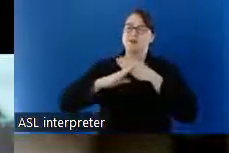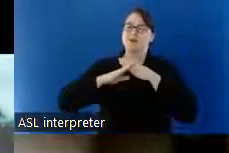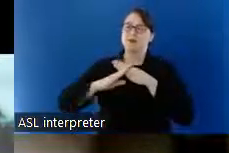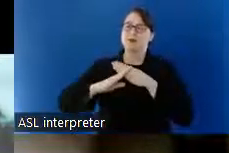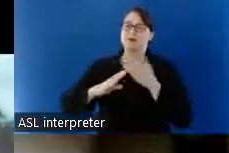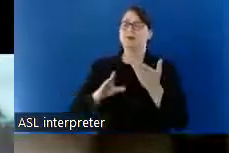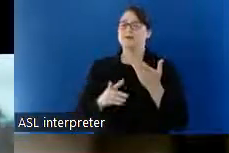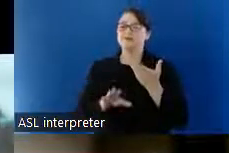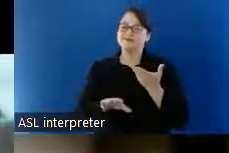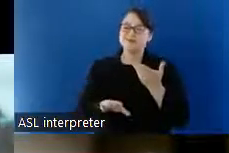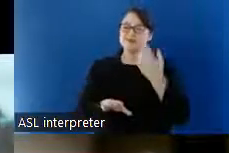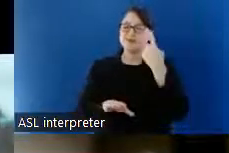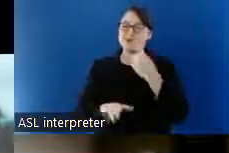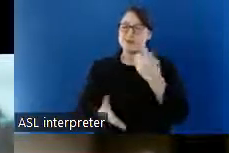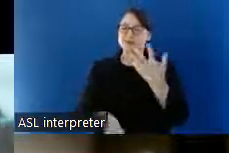is at the bottom.